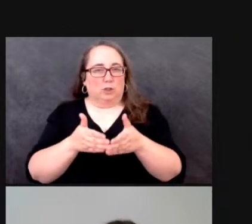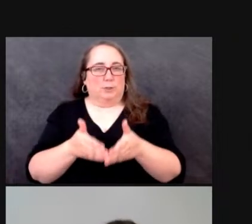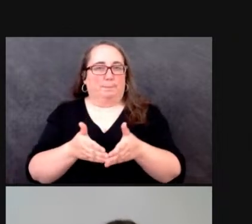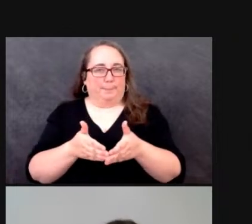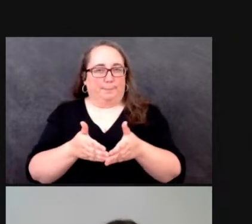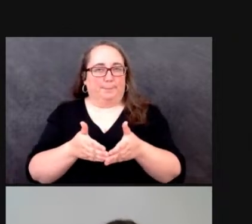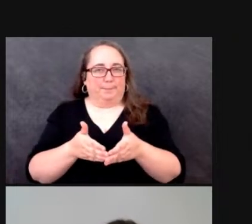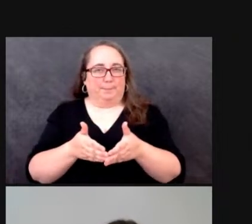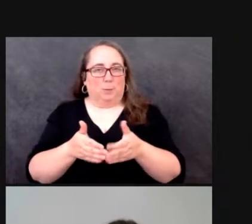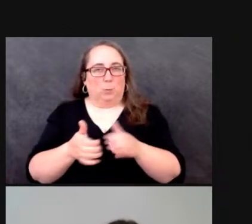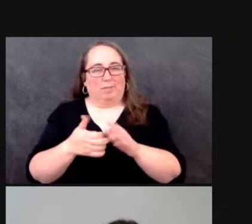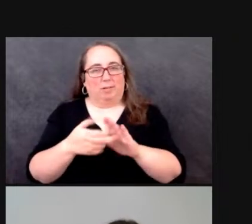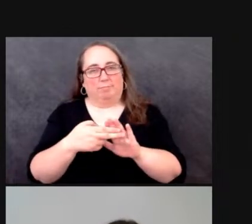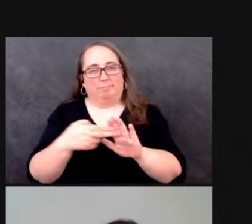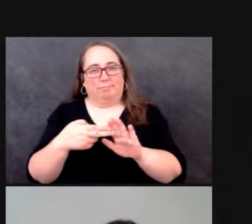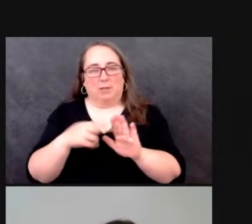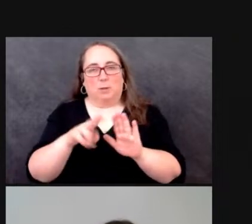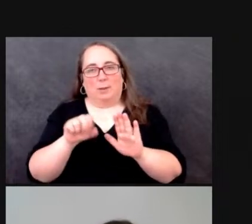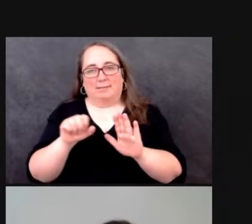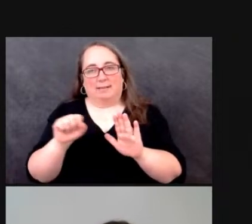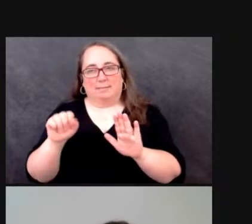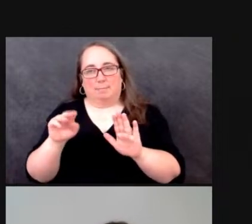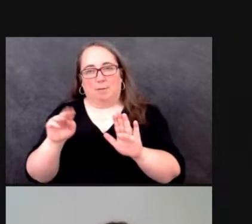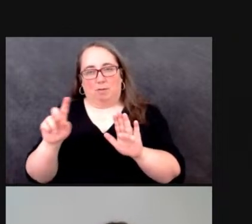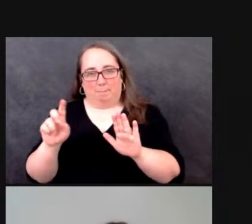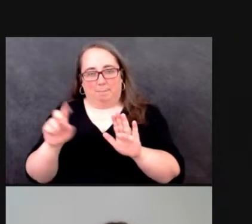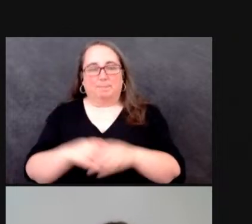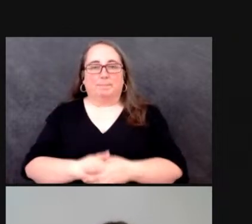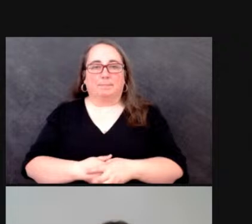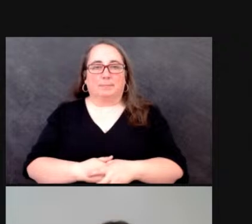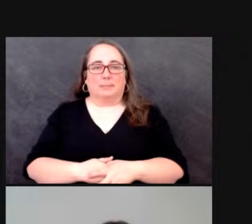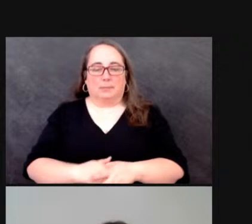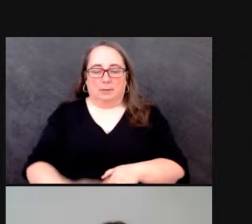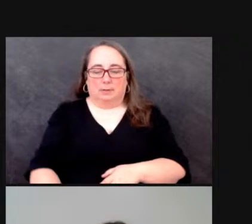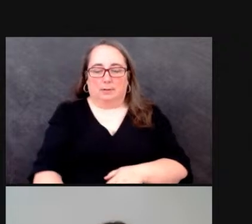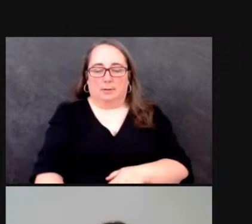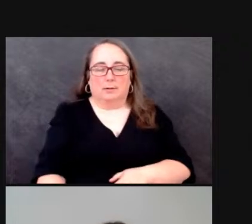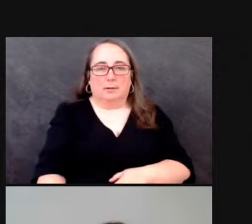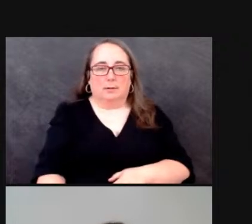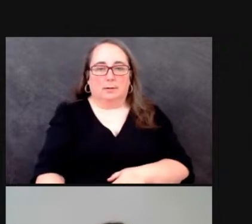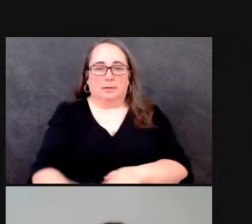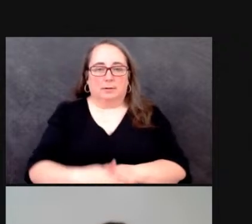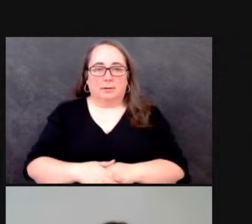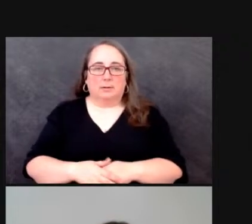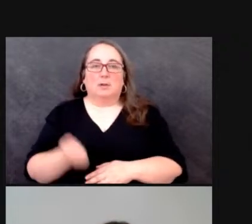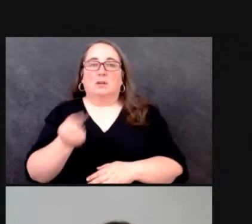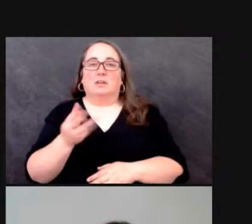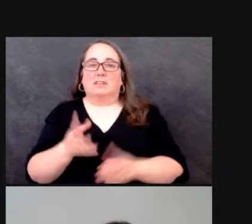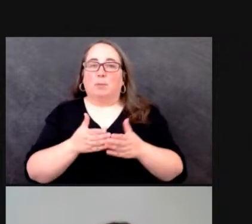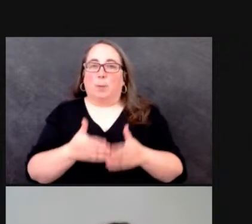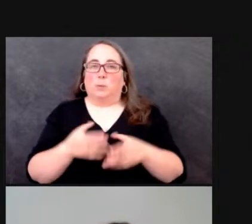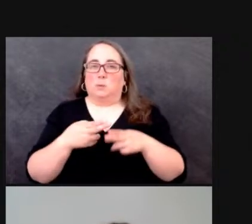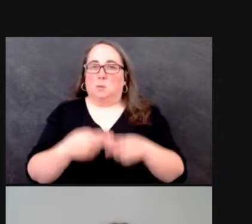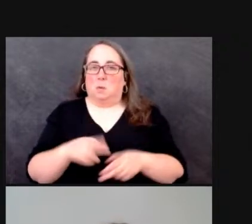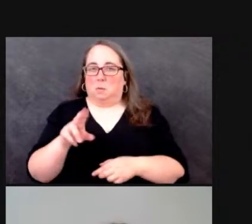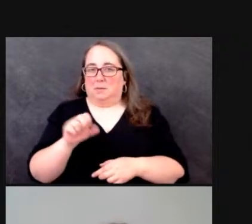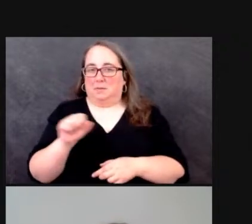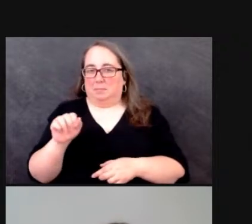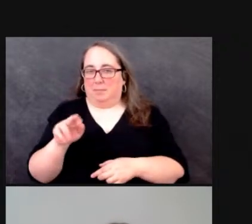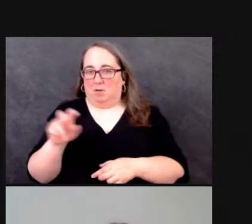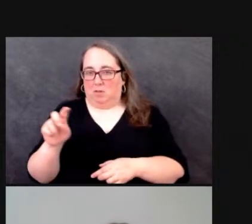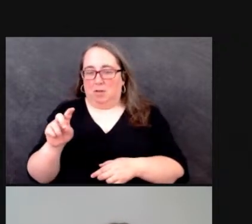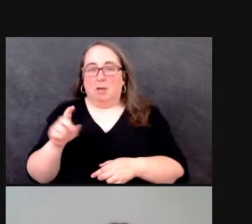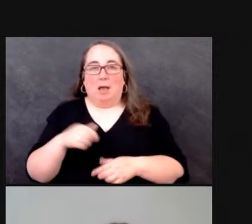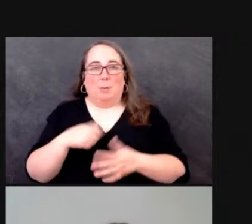state's name, the USS Maryland. Now, there have been several vessels named the USS Maryland. I'll mention them